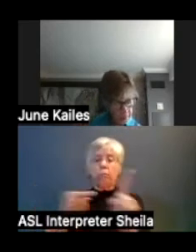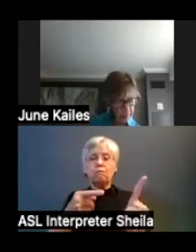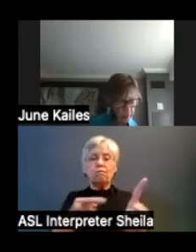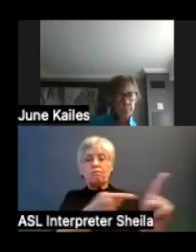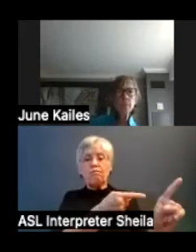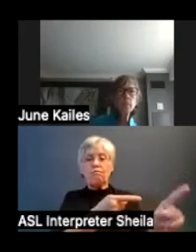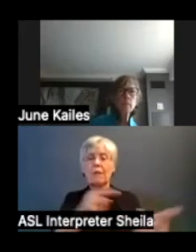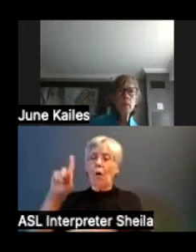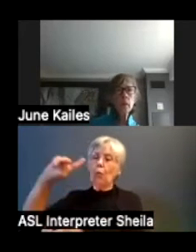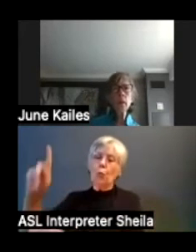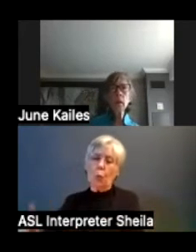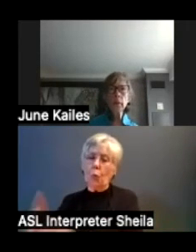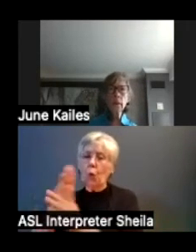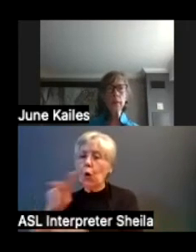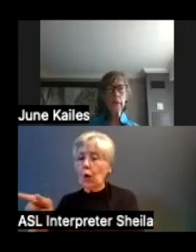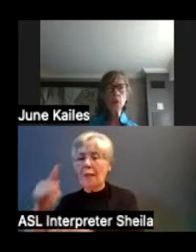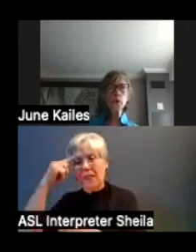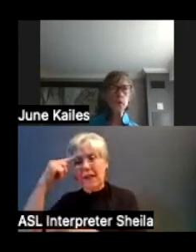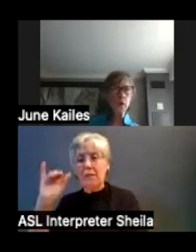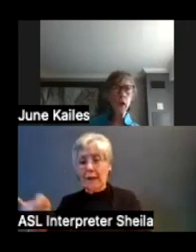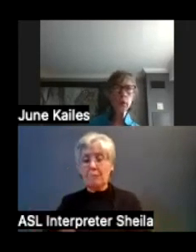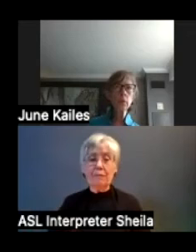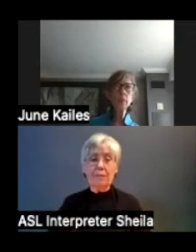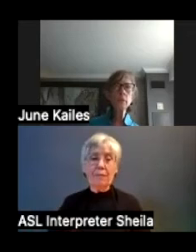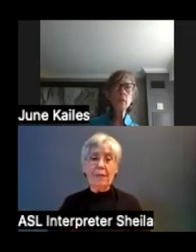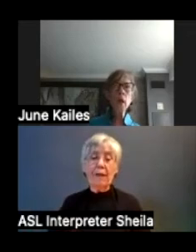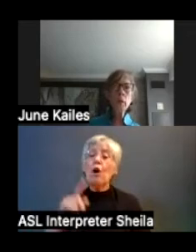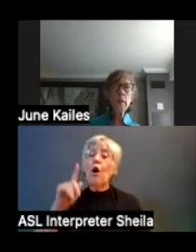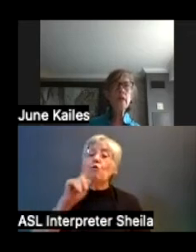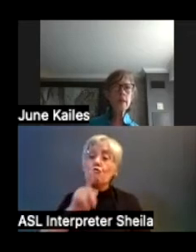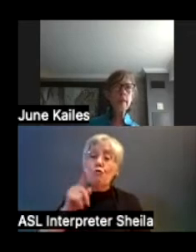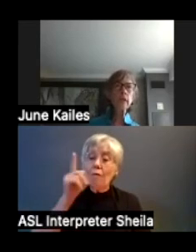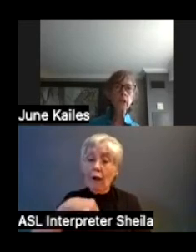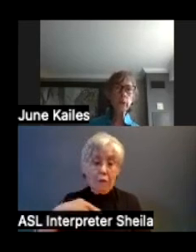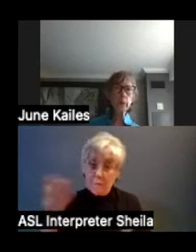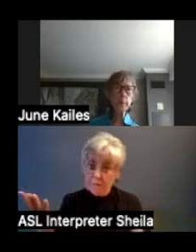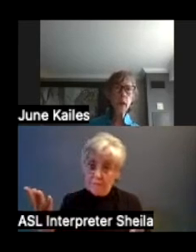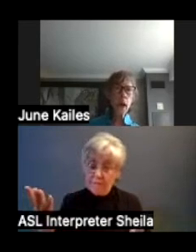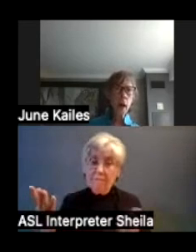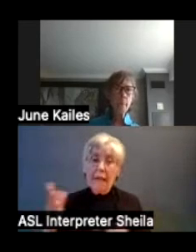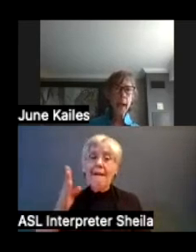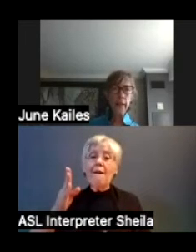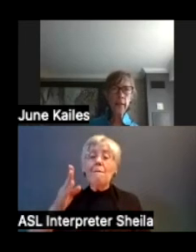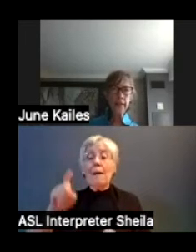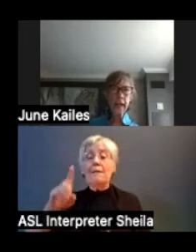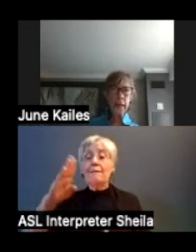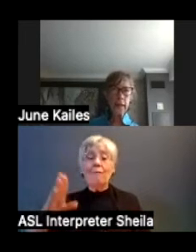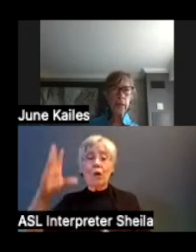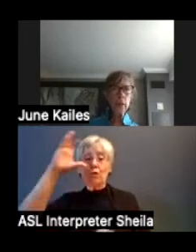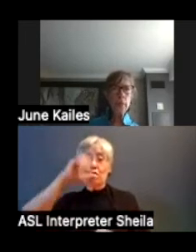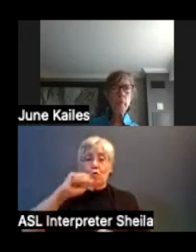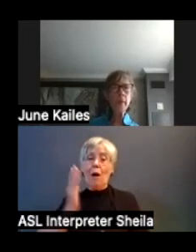Next slide. So is this true or false? We must never assume our past